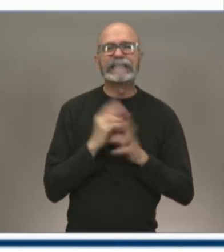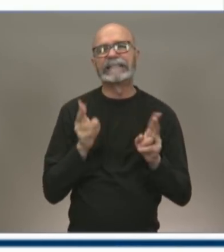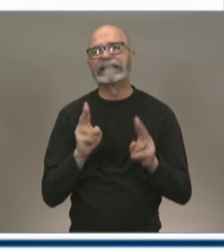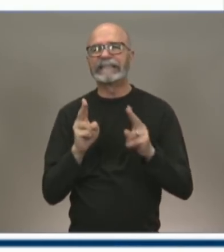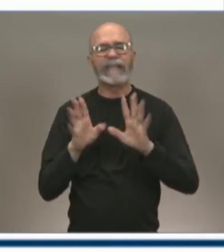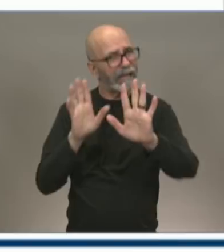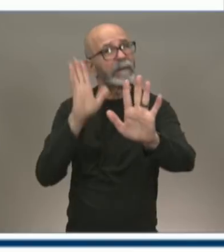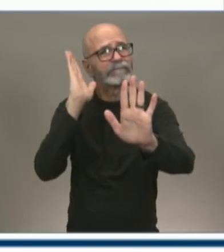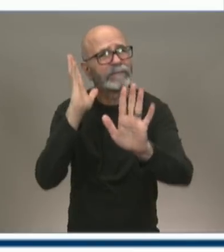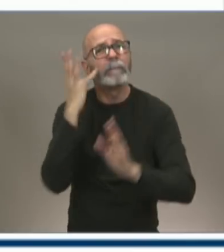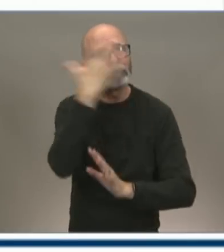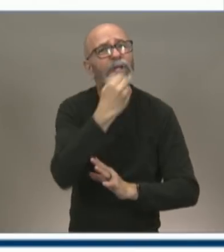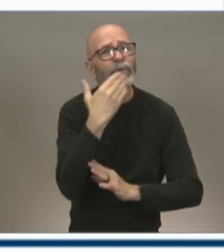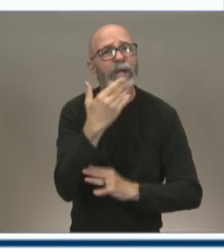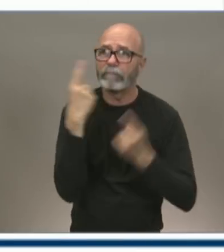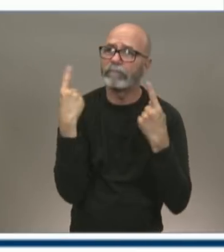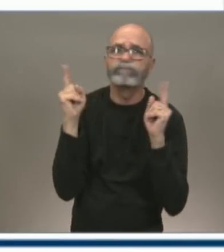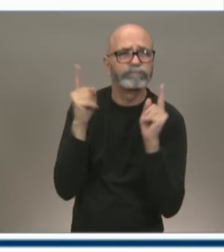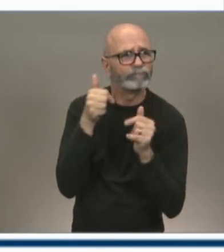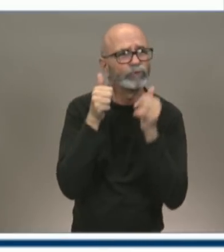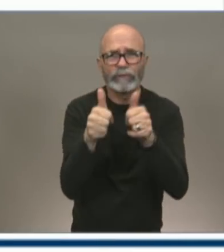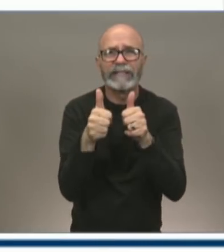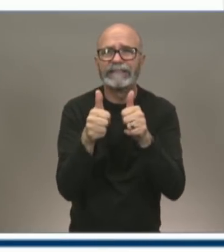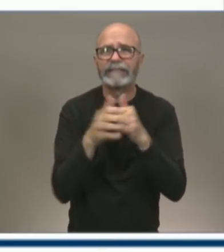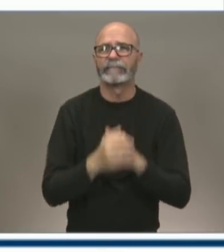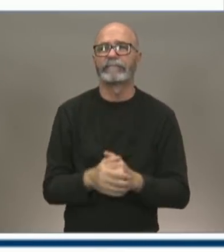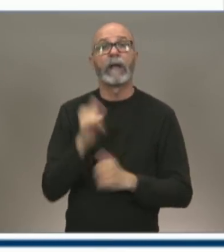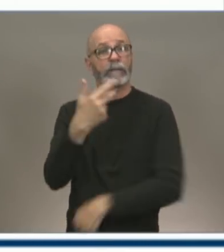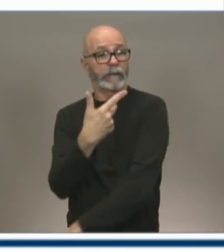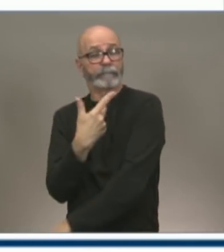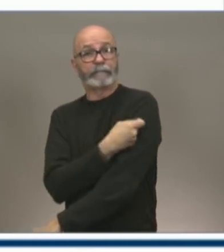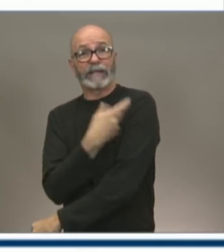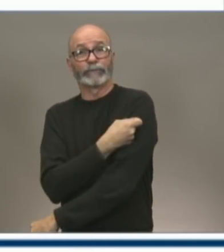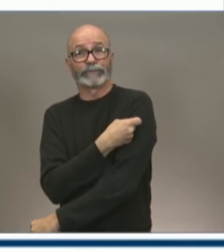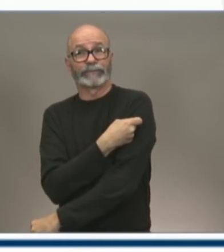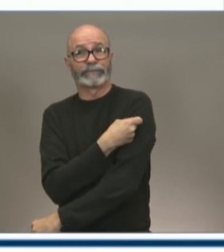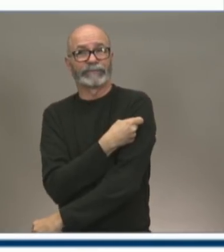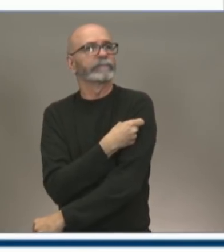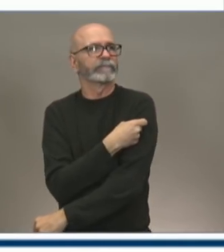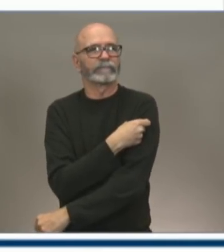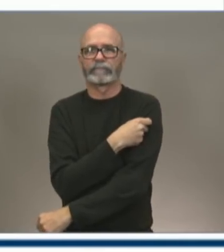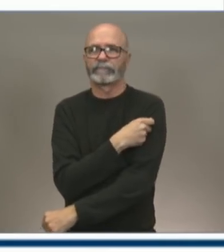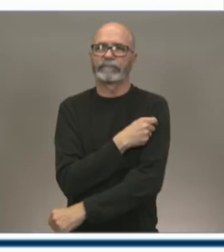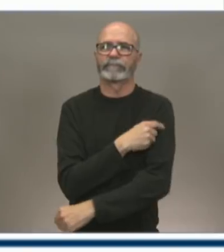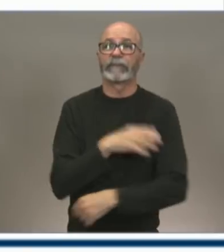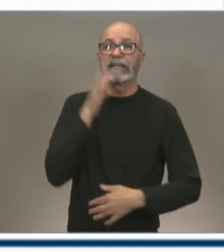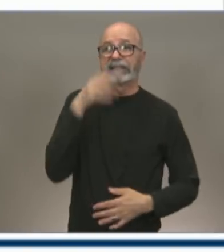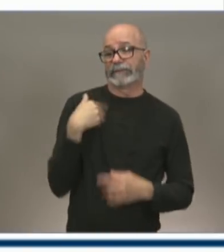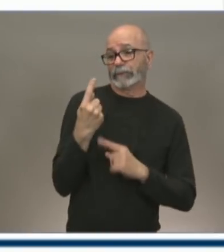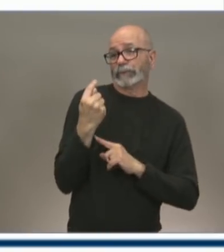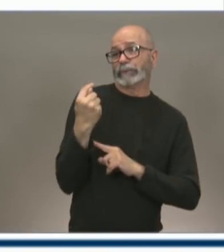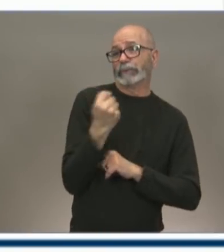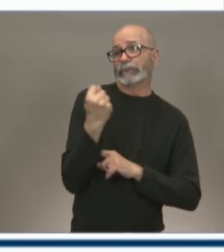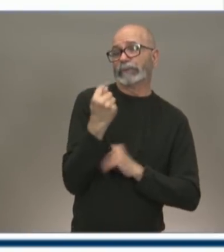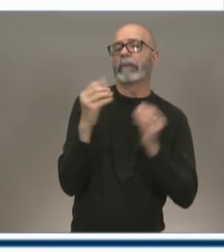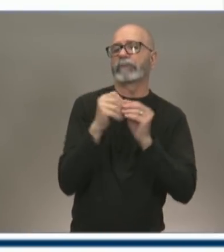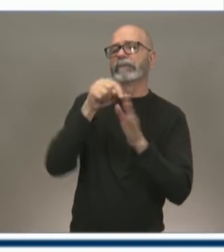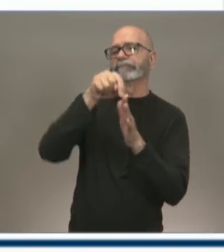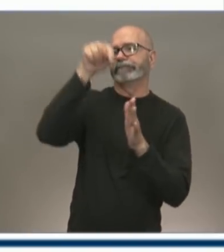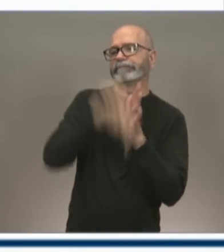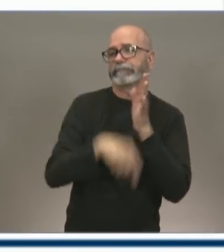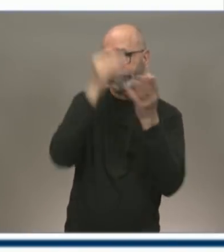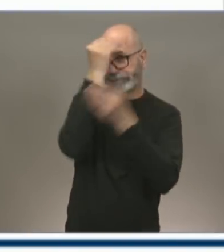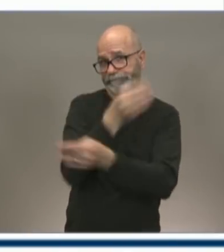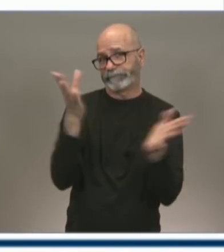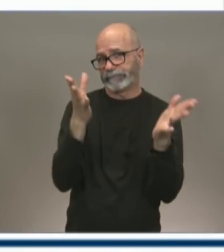vaccine update, we will continue to provide a more detailed information on Tuesday briefings, and there will be a technical briefing as well next